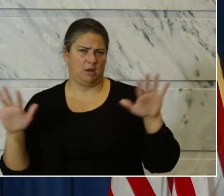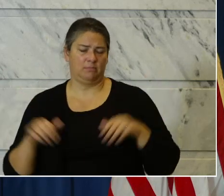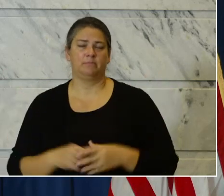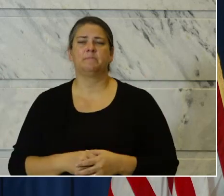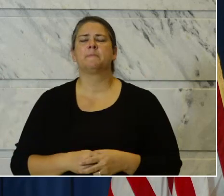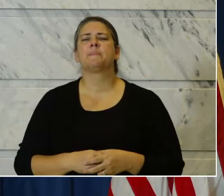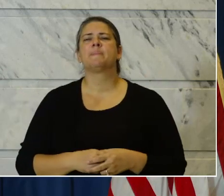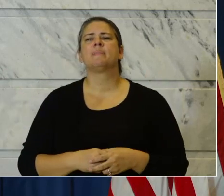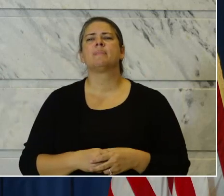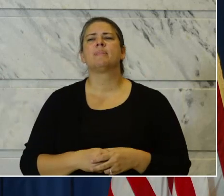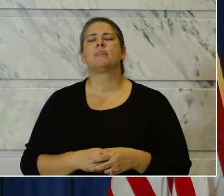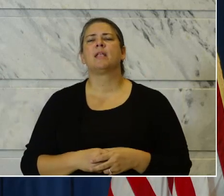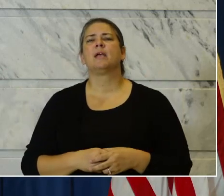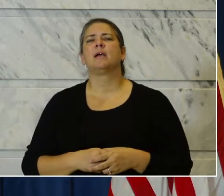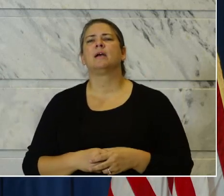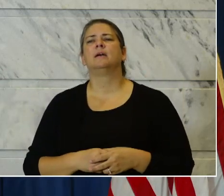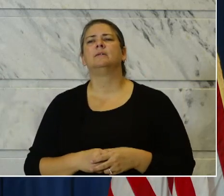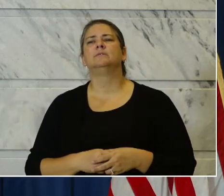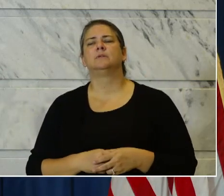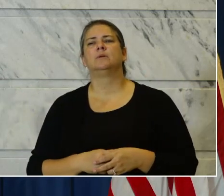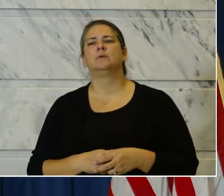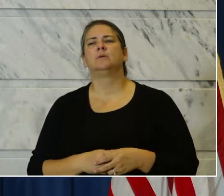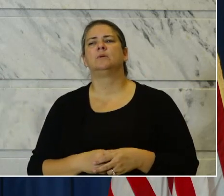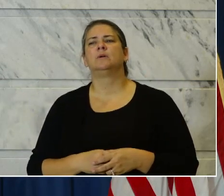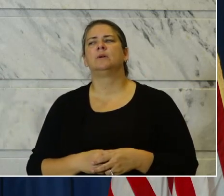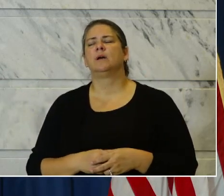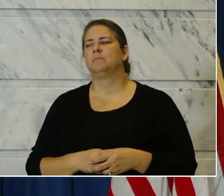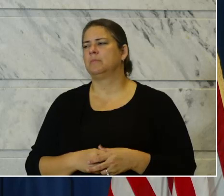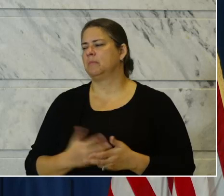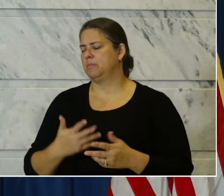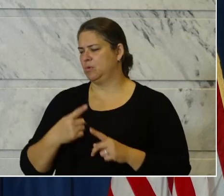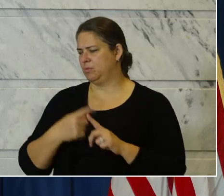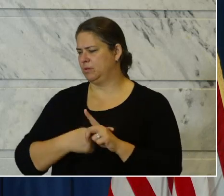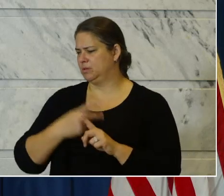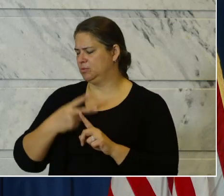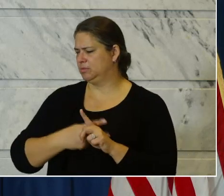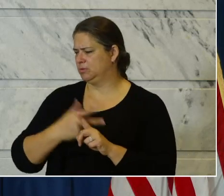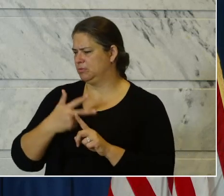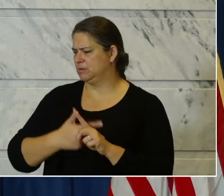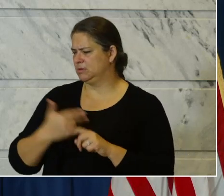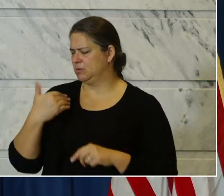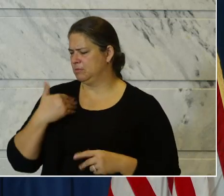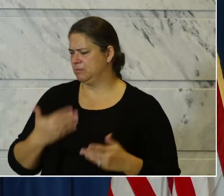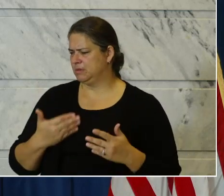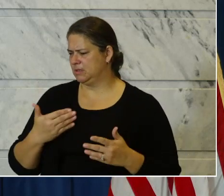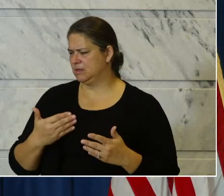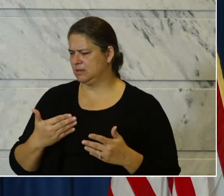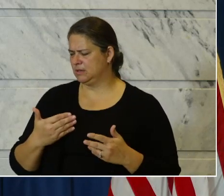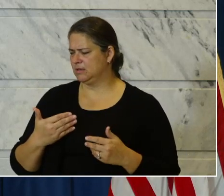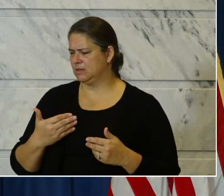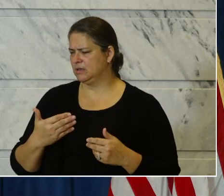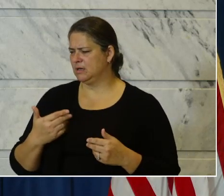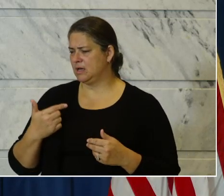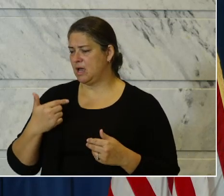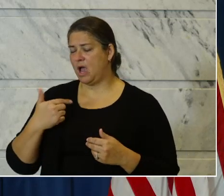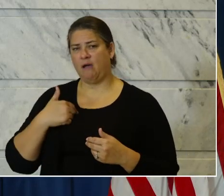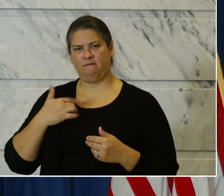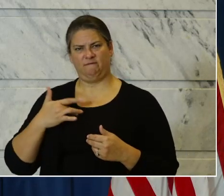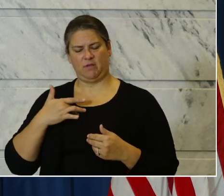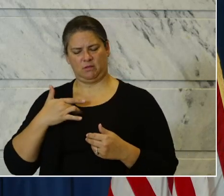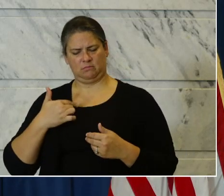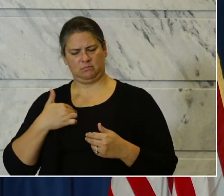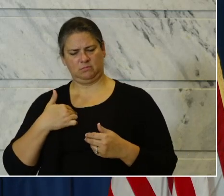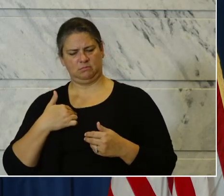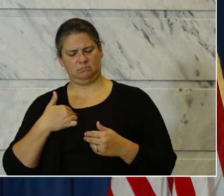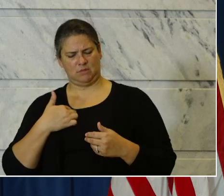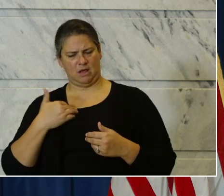So I had a moment, it might have even been months ago, where I was worried that I was exhibiting